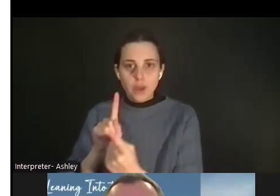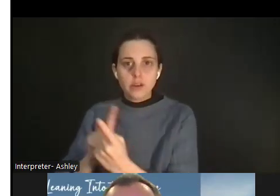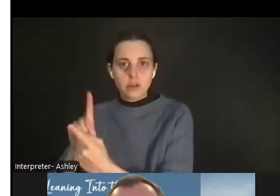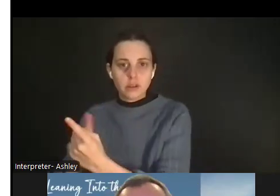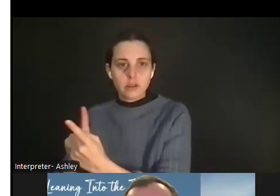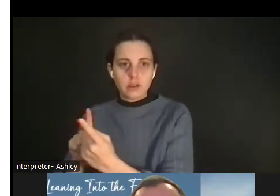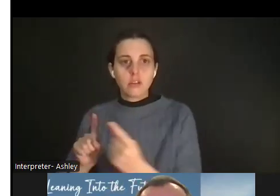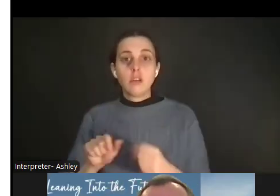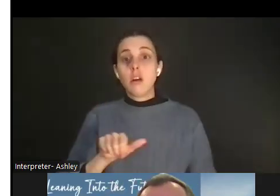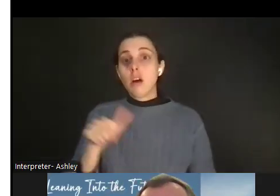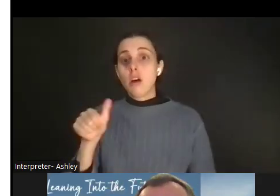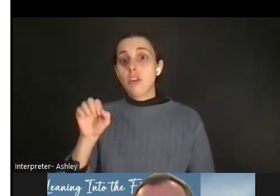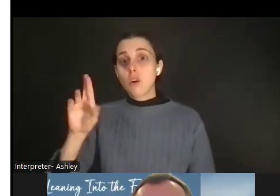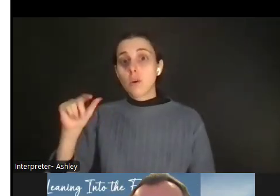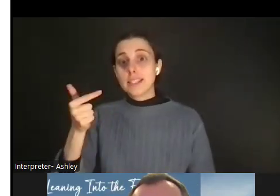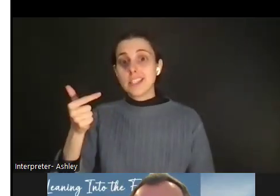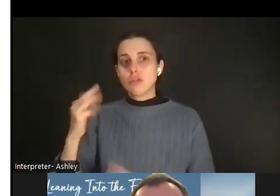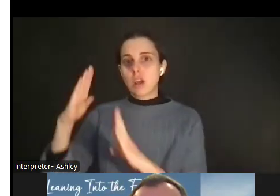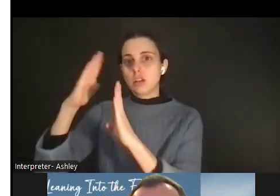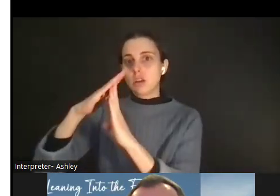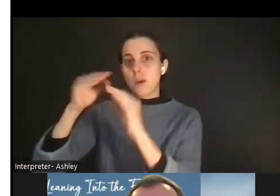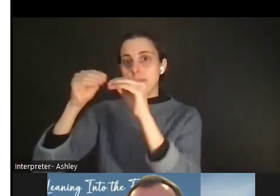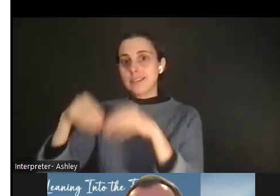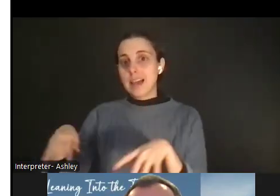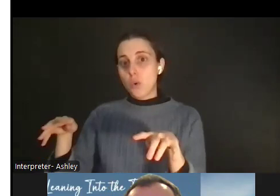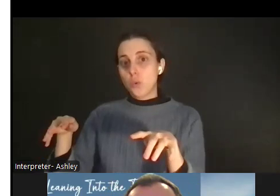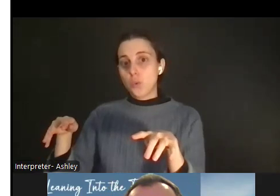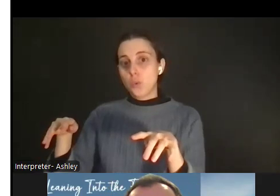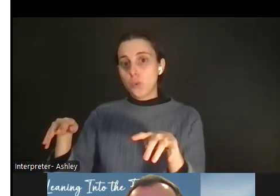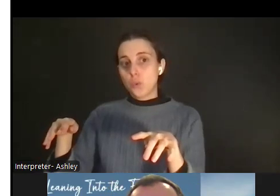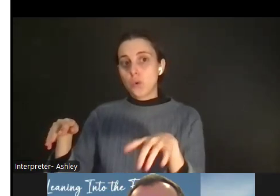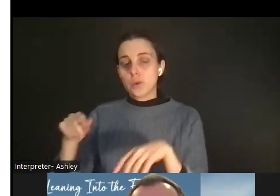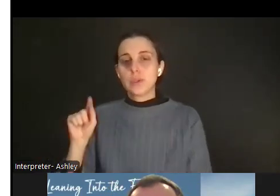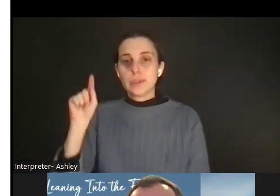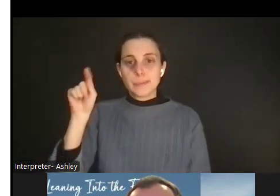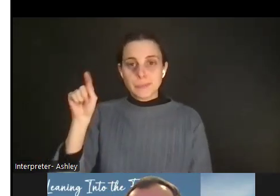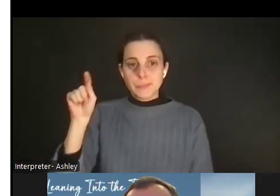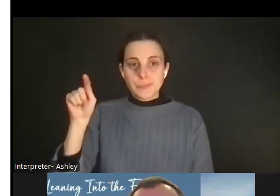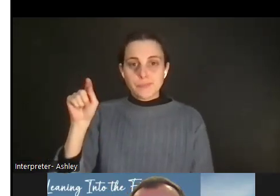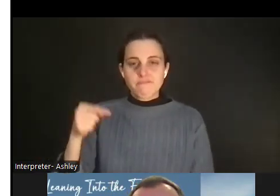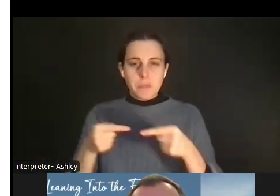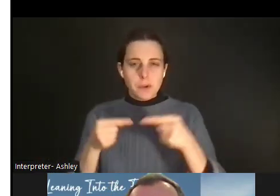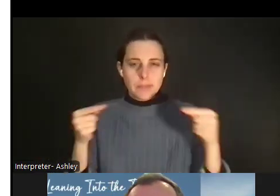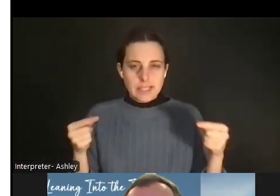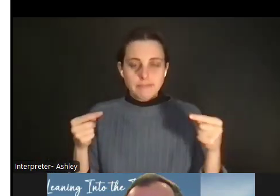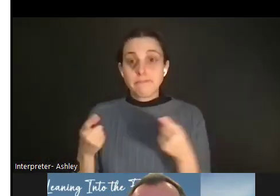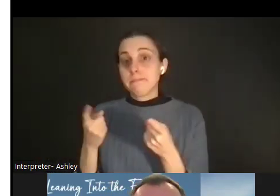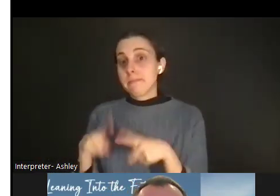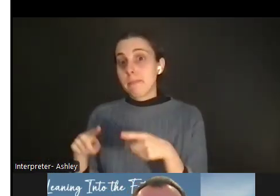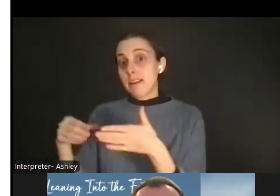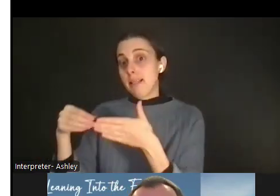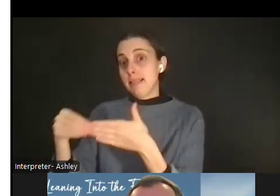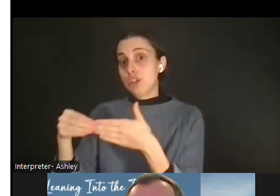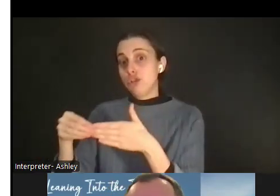top-down. Virginia Mason is a famous one in the Lean world, where the leadership team